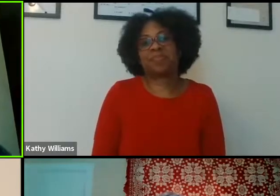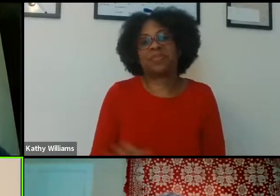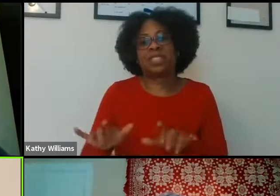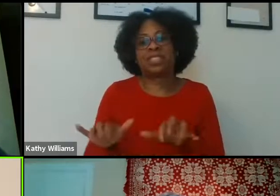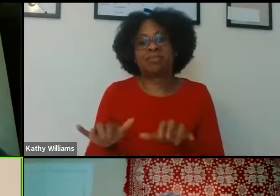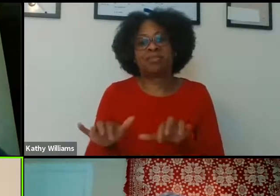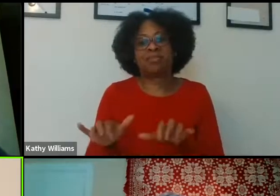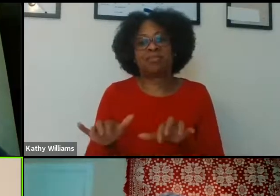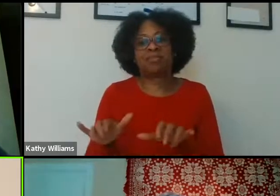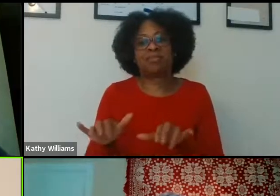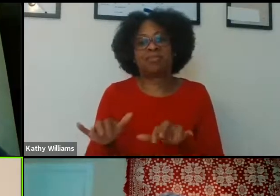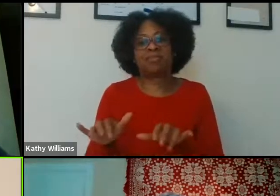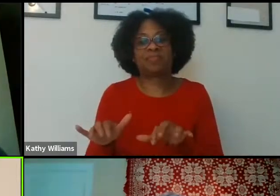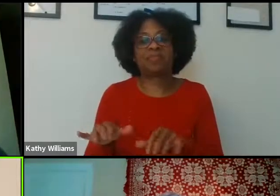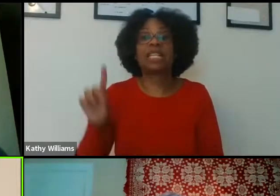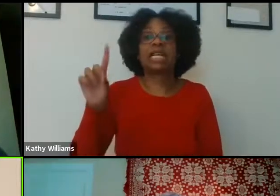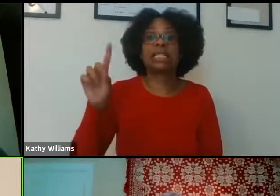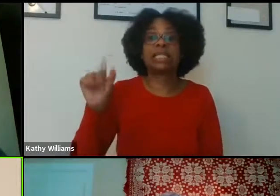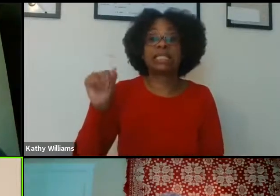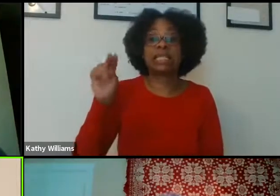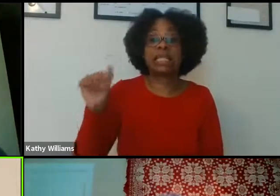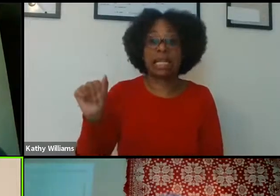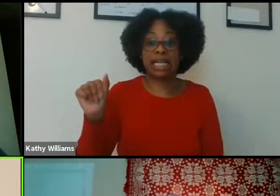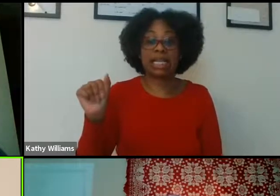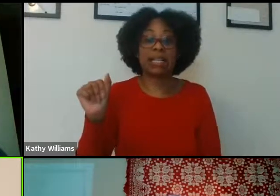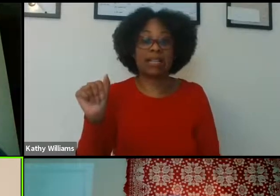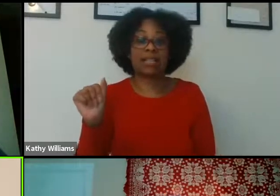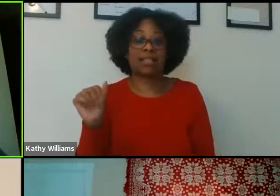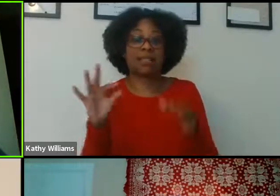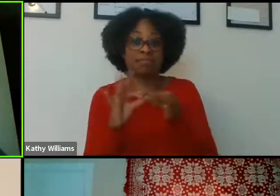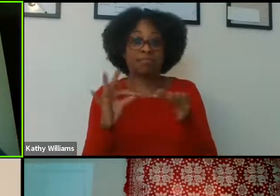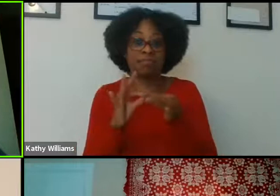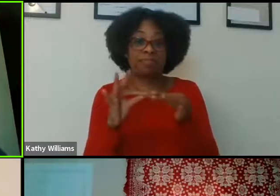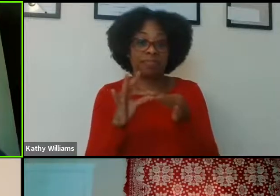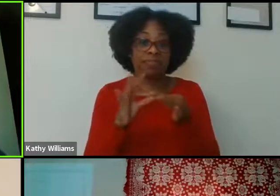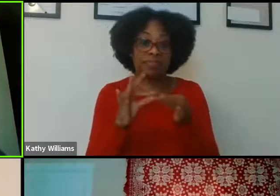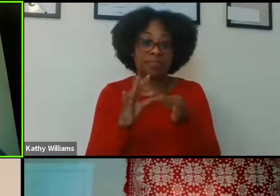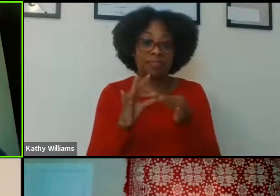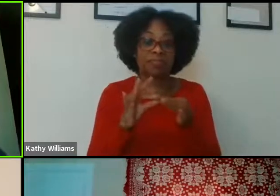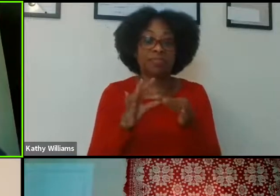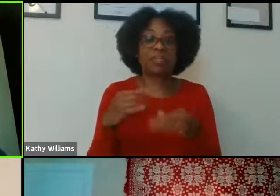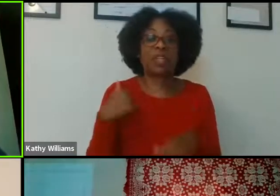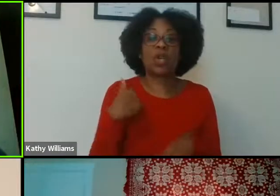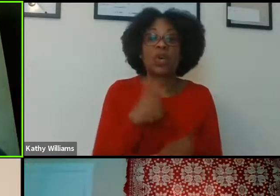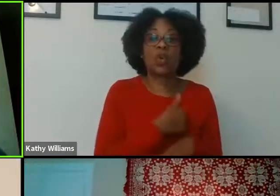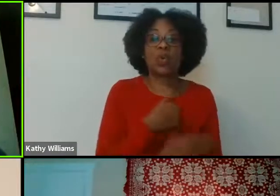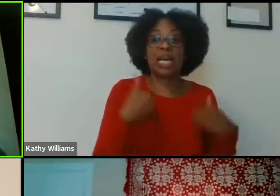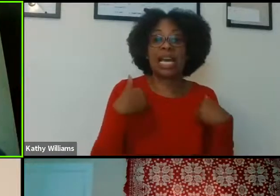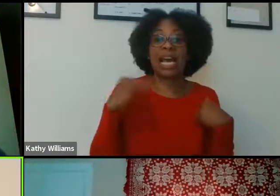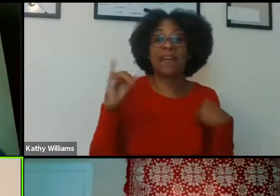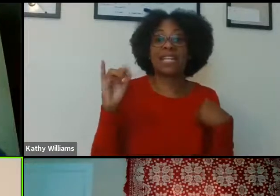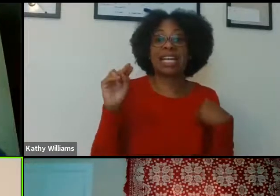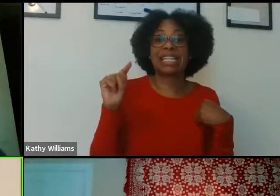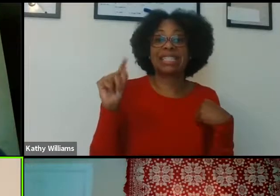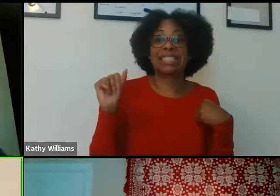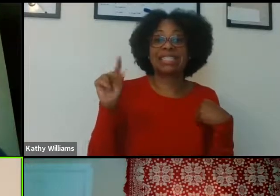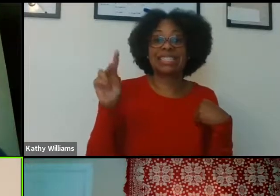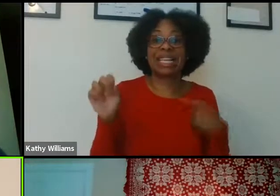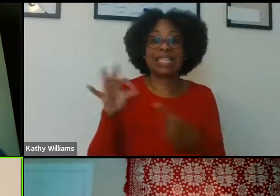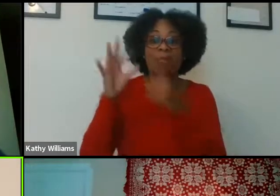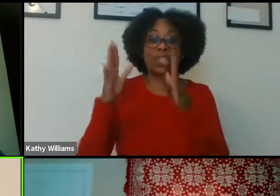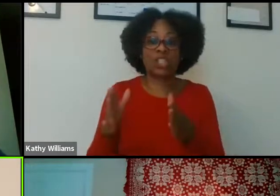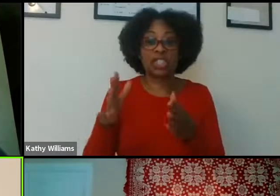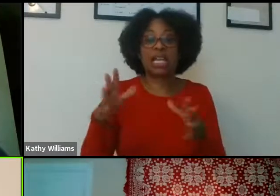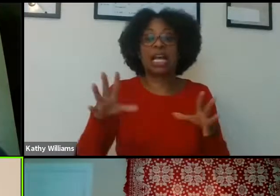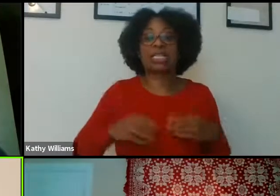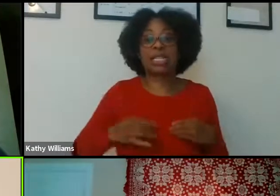While you're doing that, Valerie, I'll just say it verbally. Okay, thank you. We have an intake specialist who takes calls Monday,